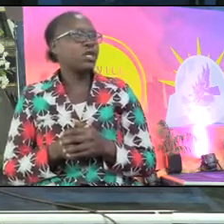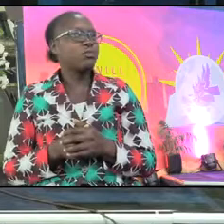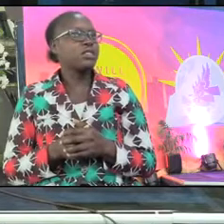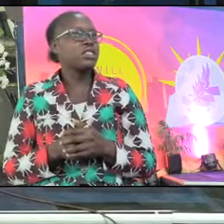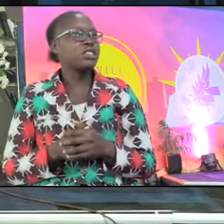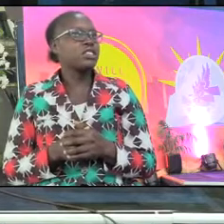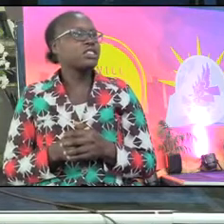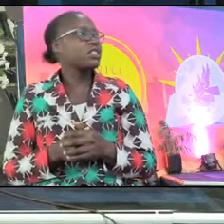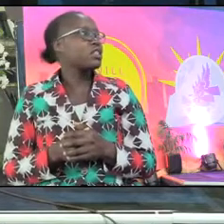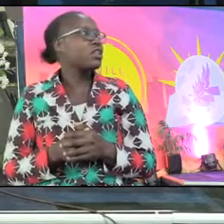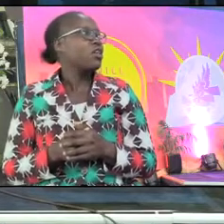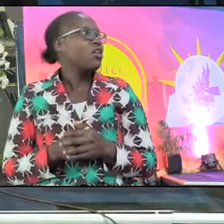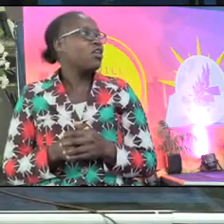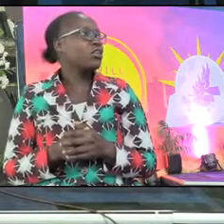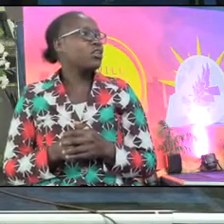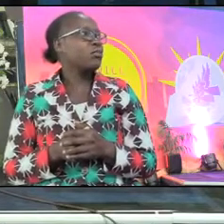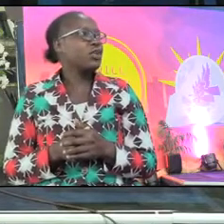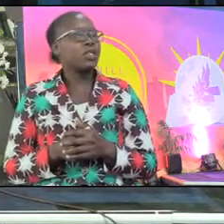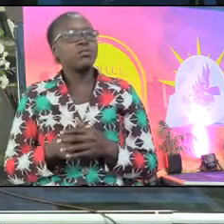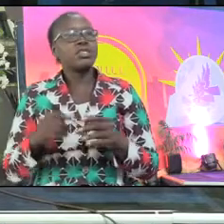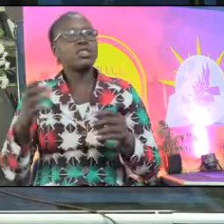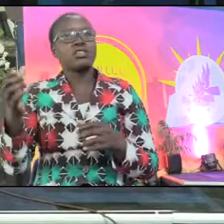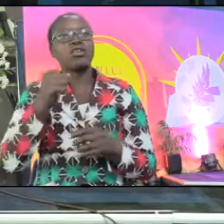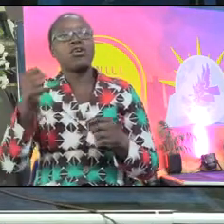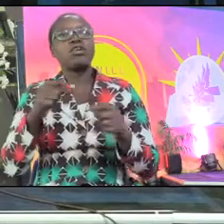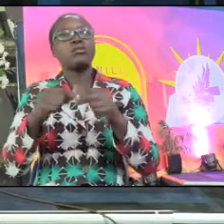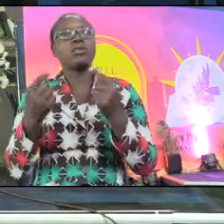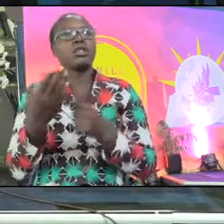What? Huh?